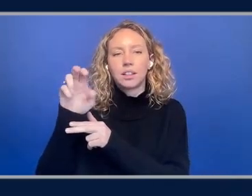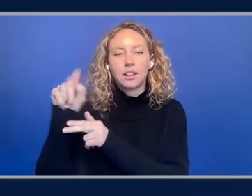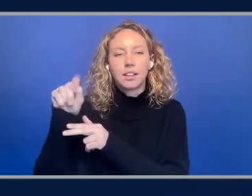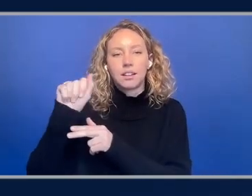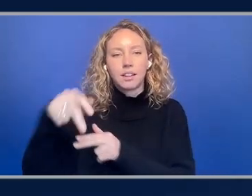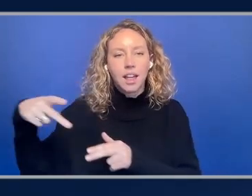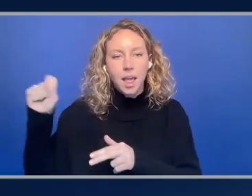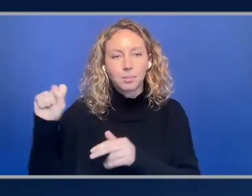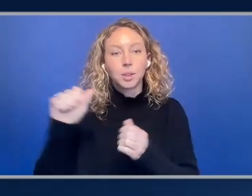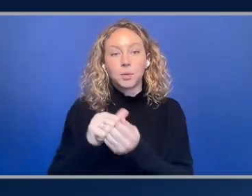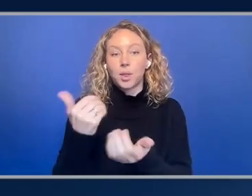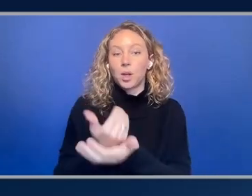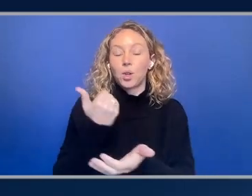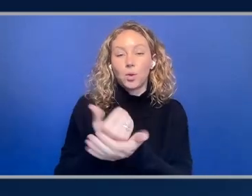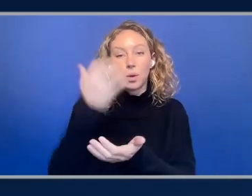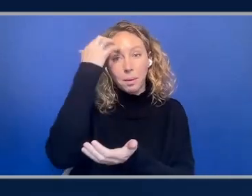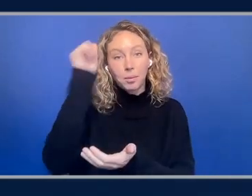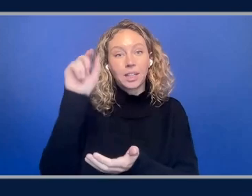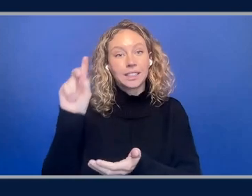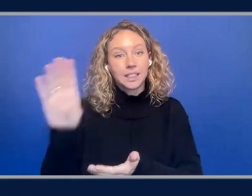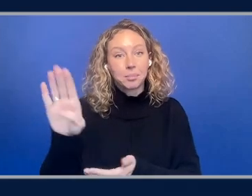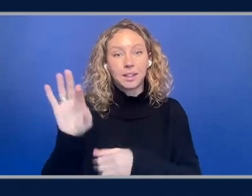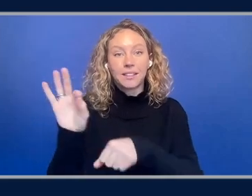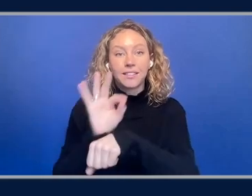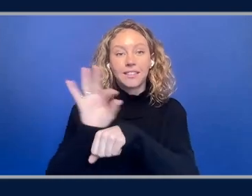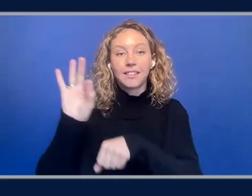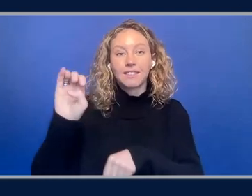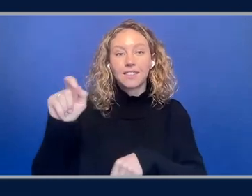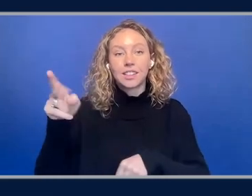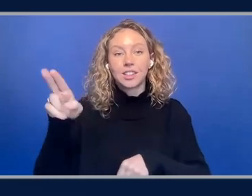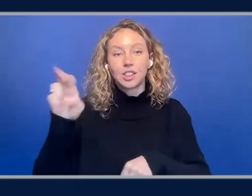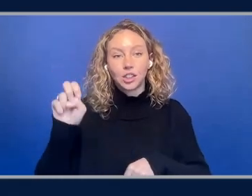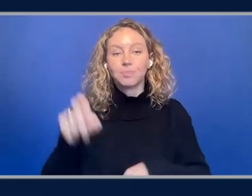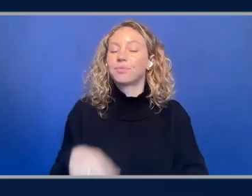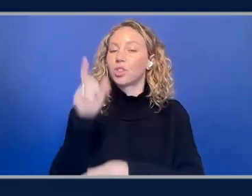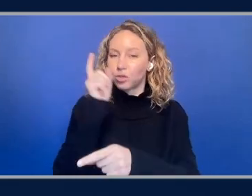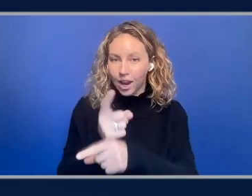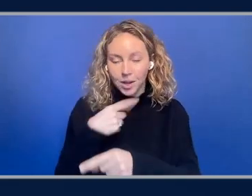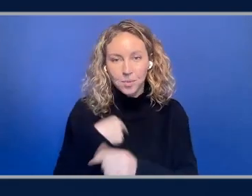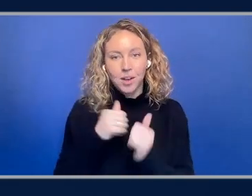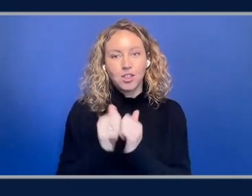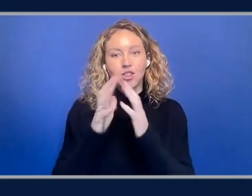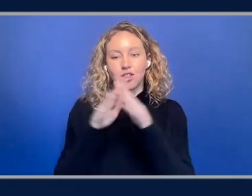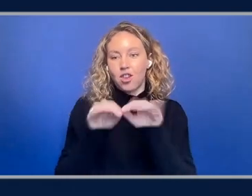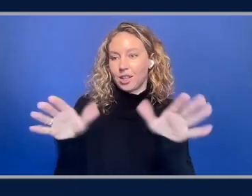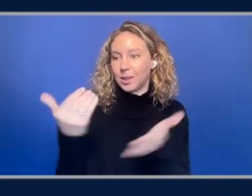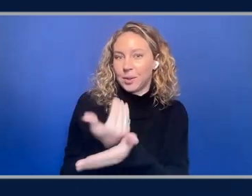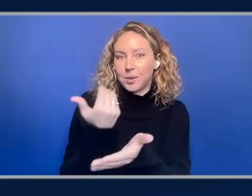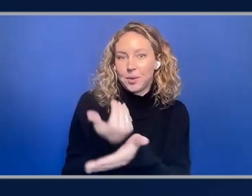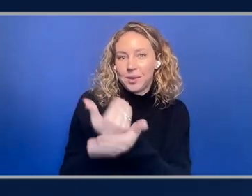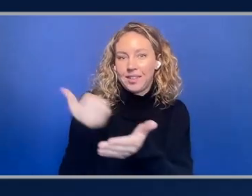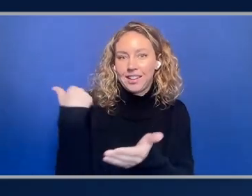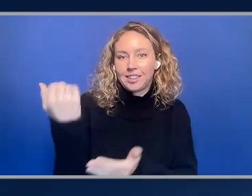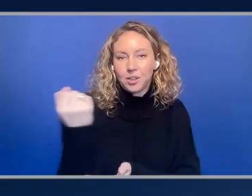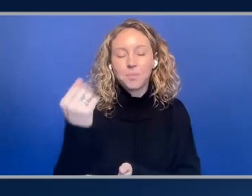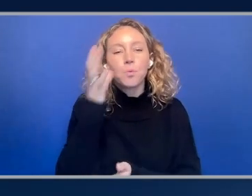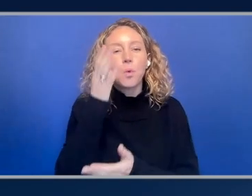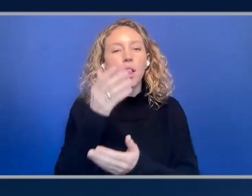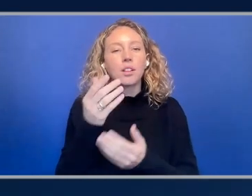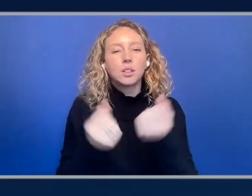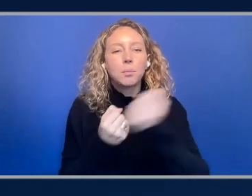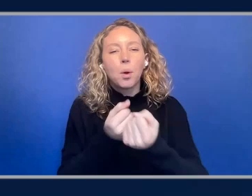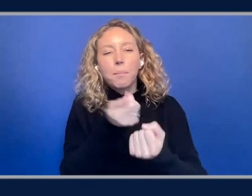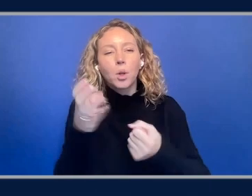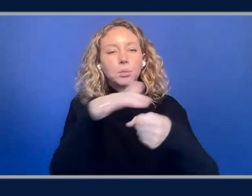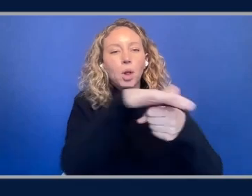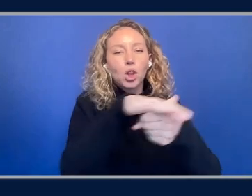Oh yeah. Oh yeah, so on Sunday we launched MemoryDB multi-region, right? So it supports multiple region, it lets you have